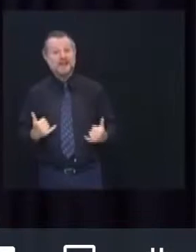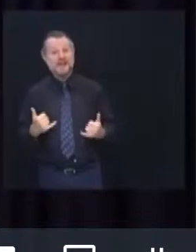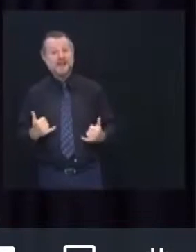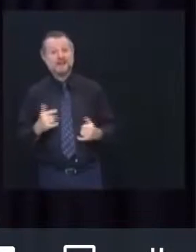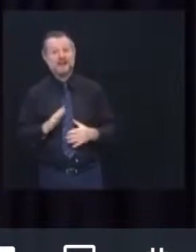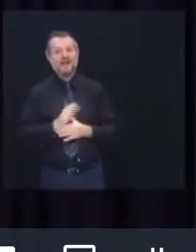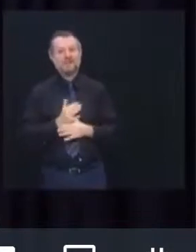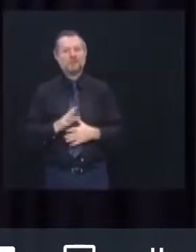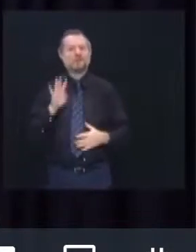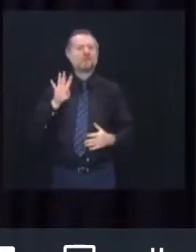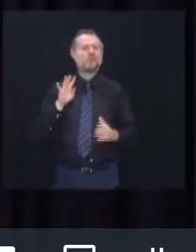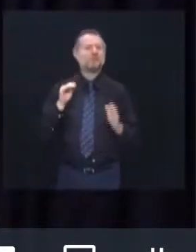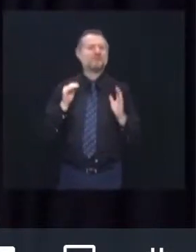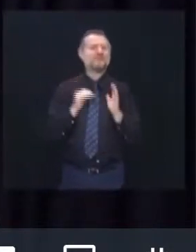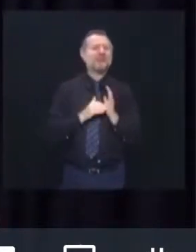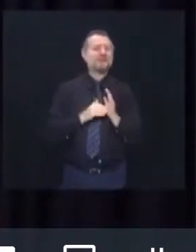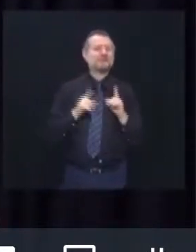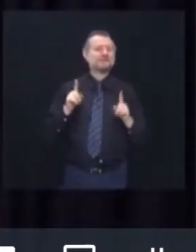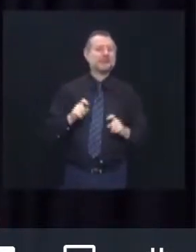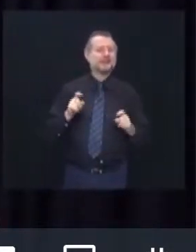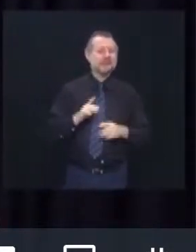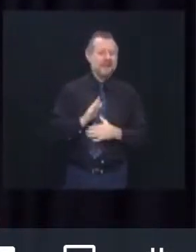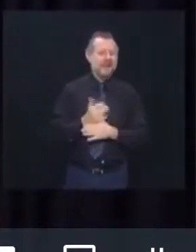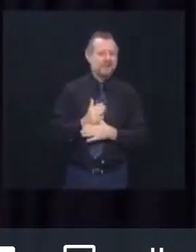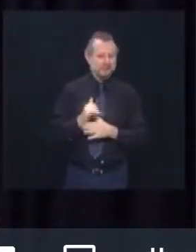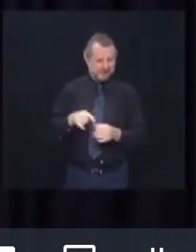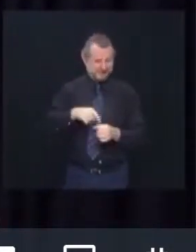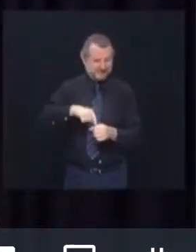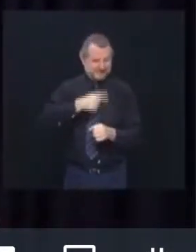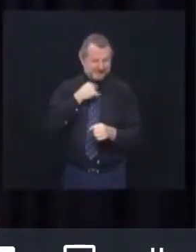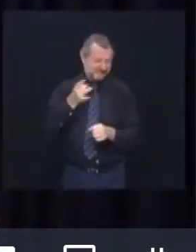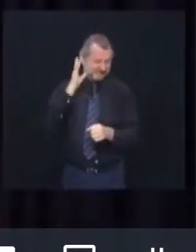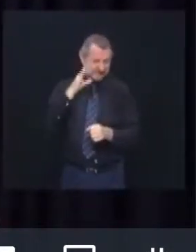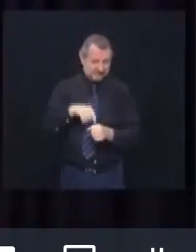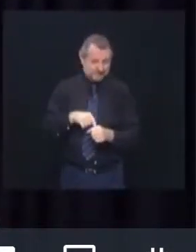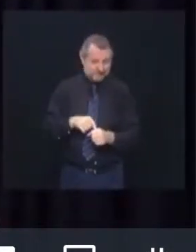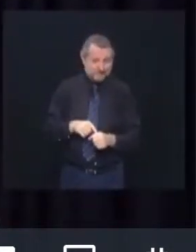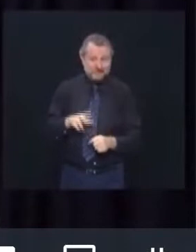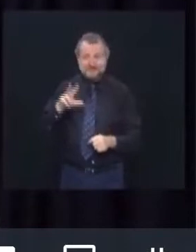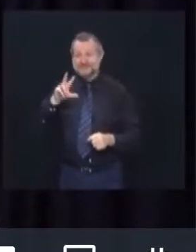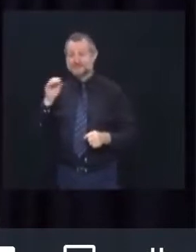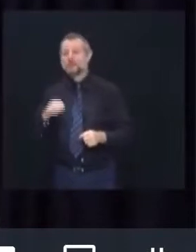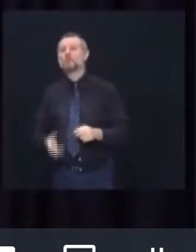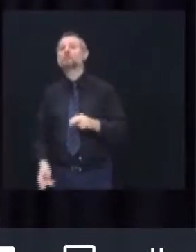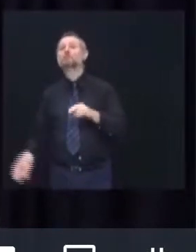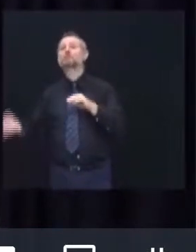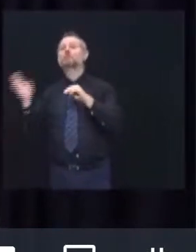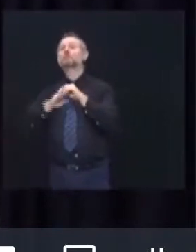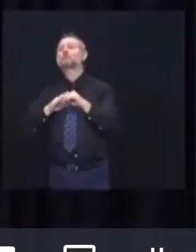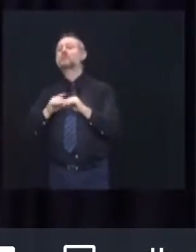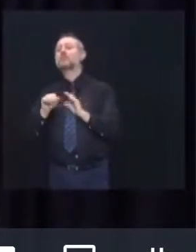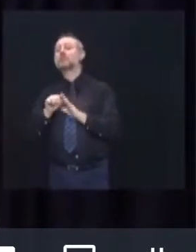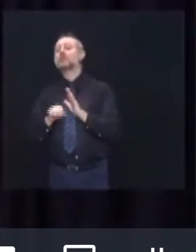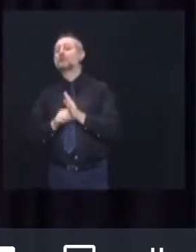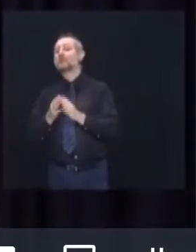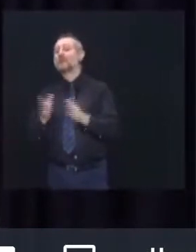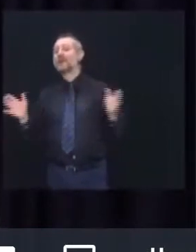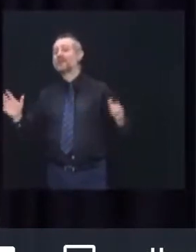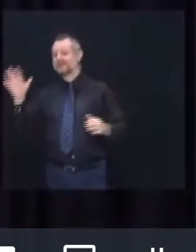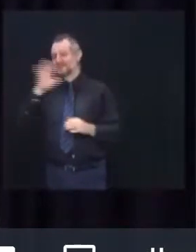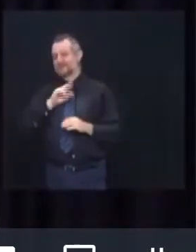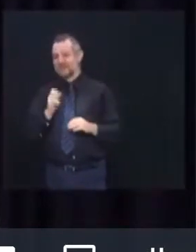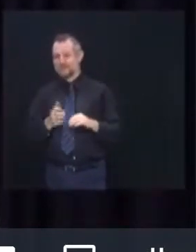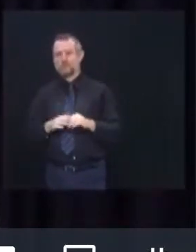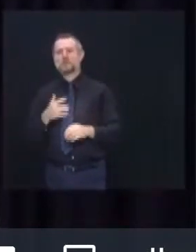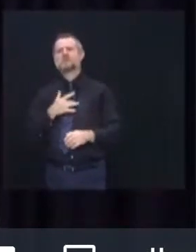day, 4,300 yesterday. This is about 30% above what the statewide testing rate normally is. We test about 0.6% of